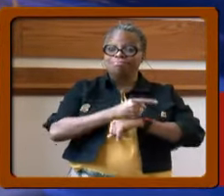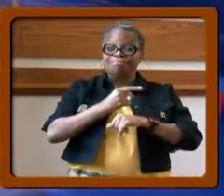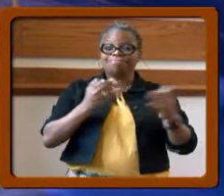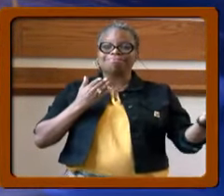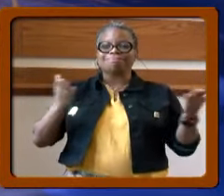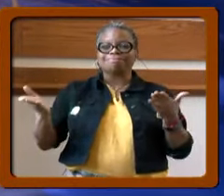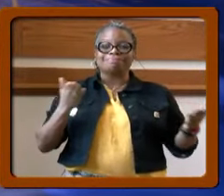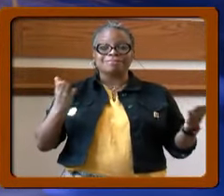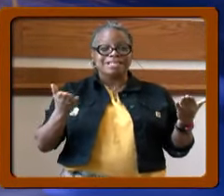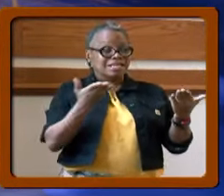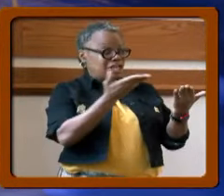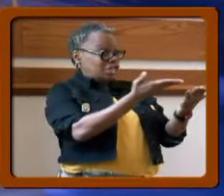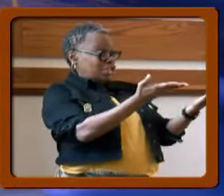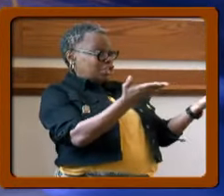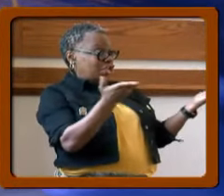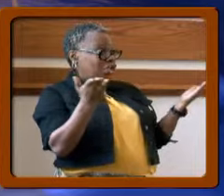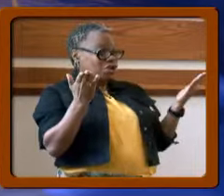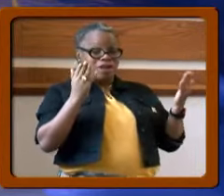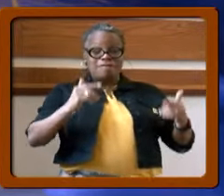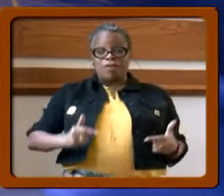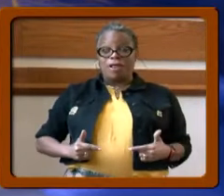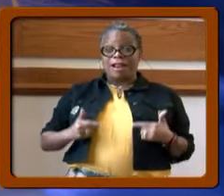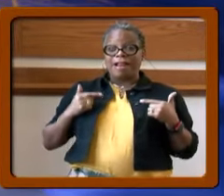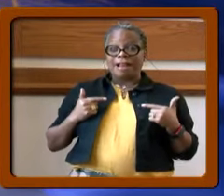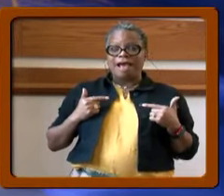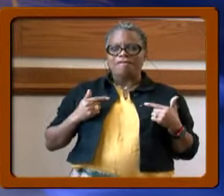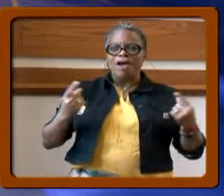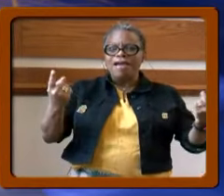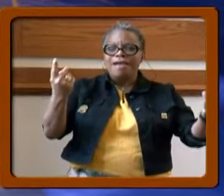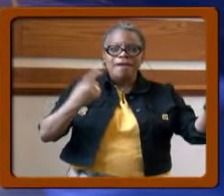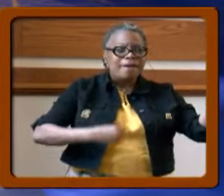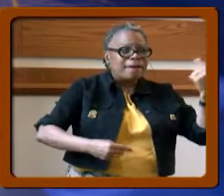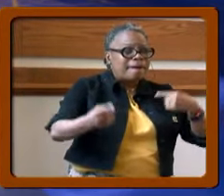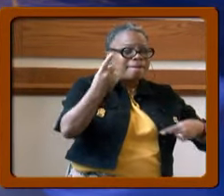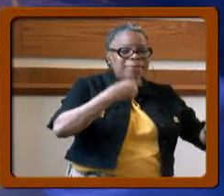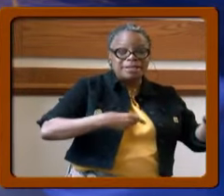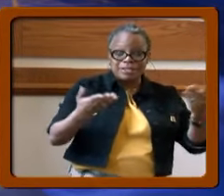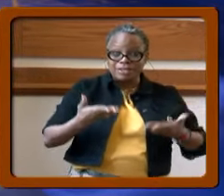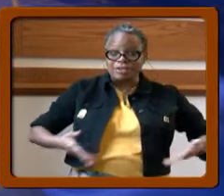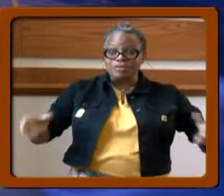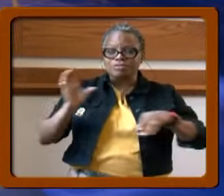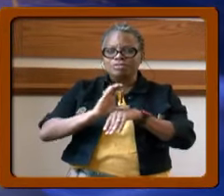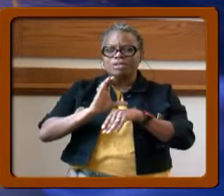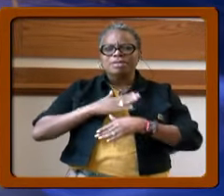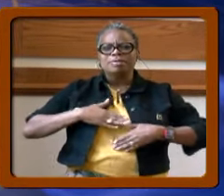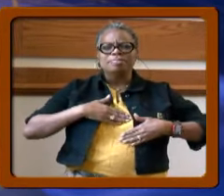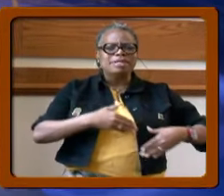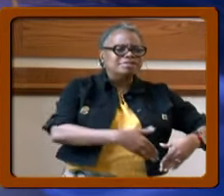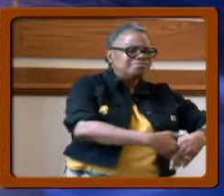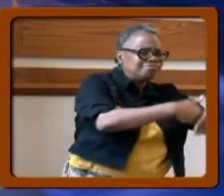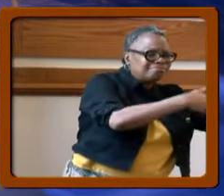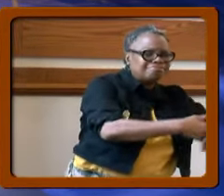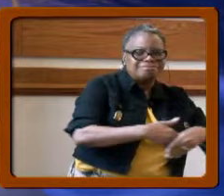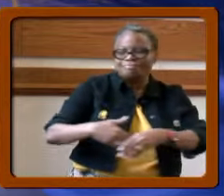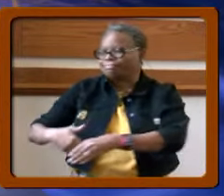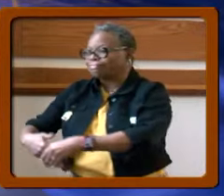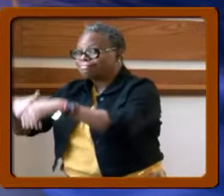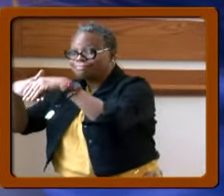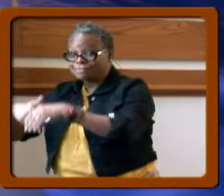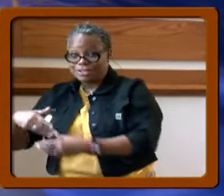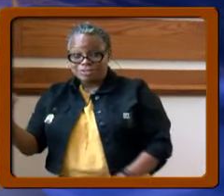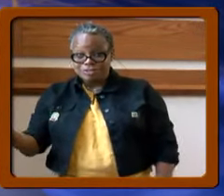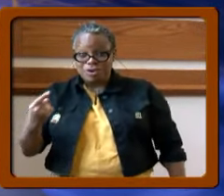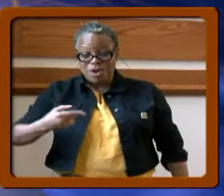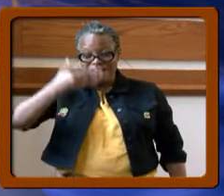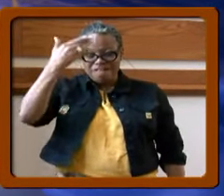Ebenezer, right here in the pews, if you are live, as you all are coming into the sanctuary, will you greet someone either on your left or your right,